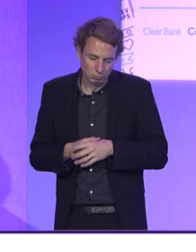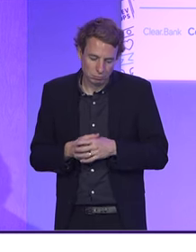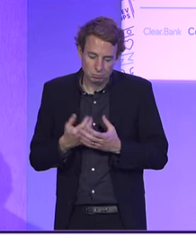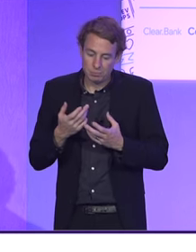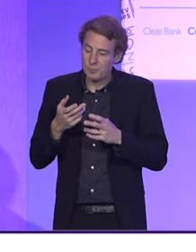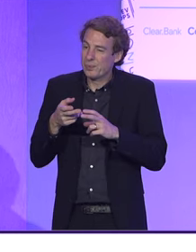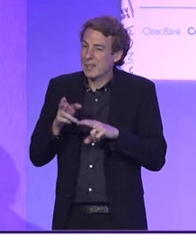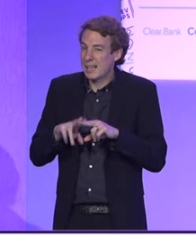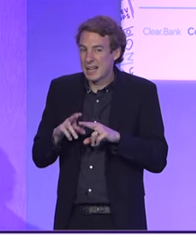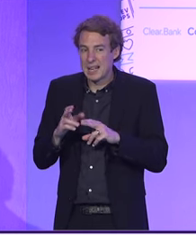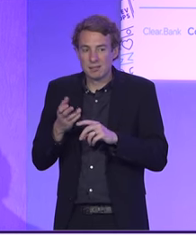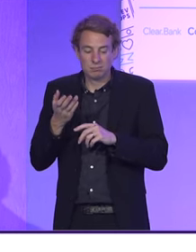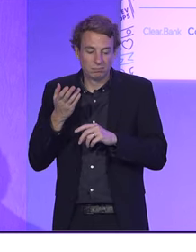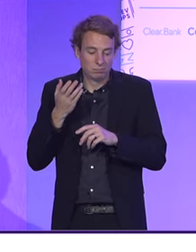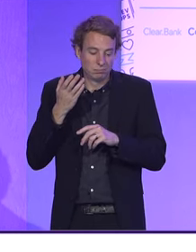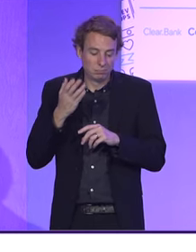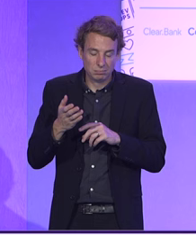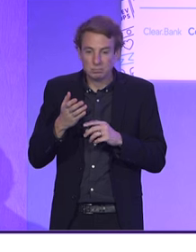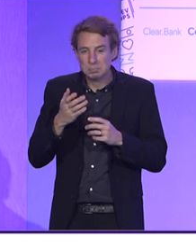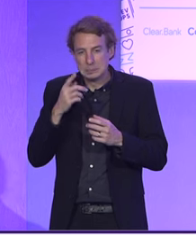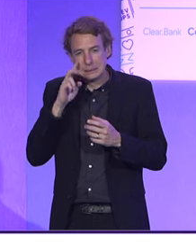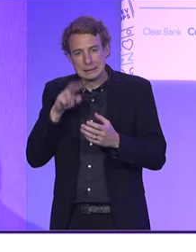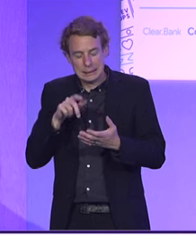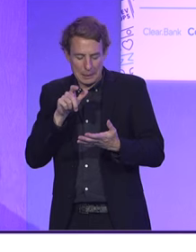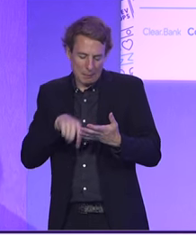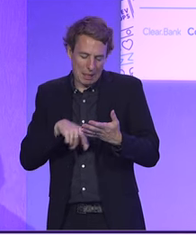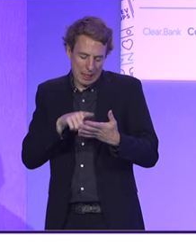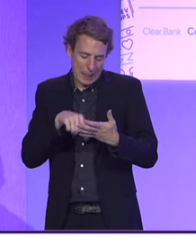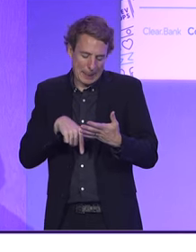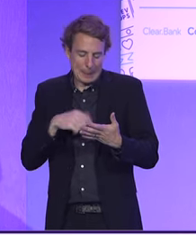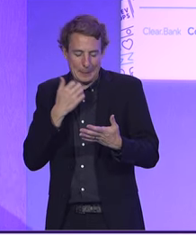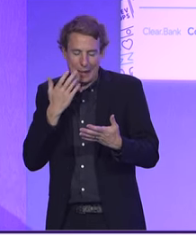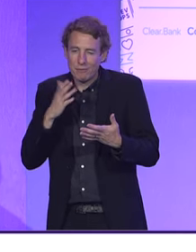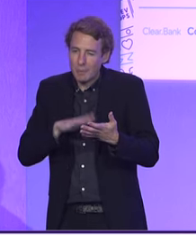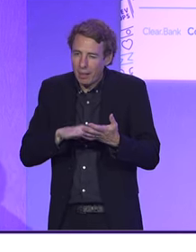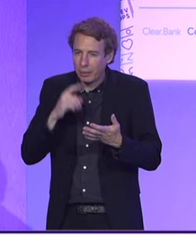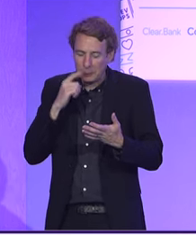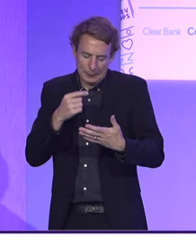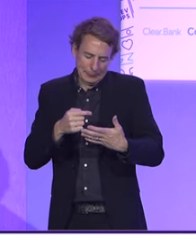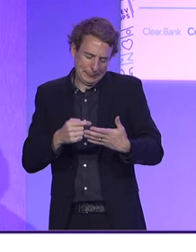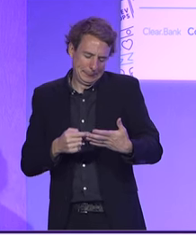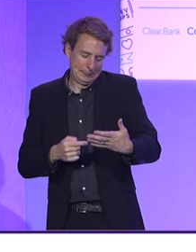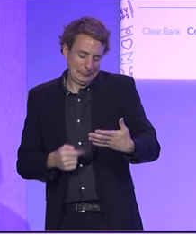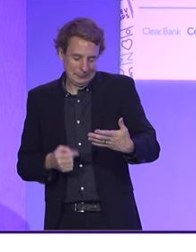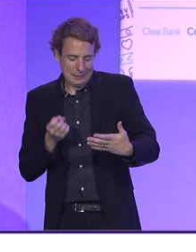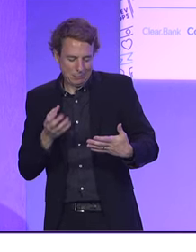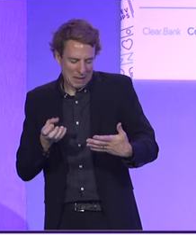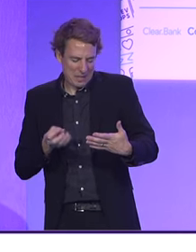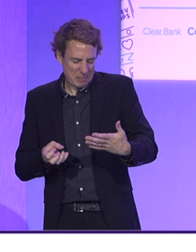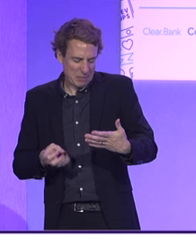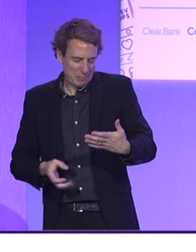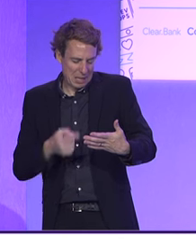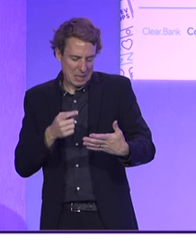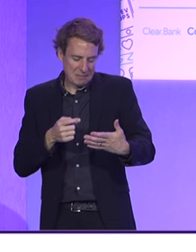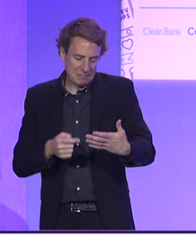go to the bill every month and see, okay, I'm spending this part, this money, this part, that money, and see